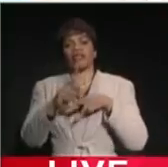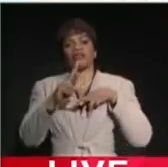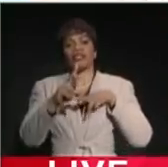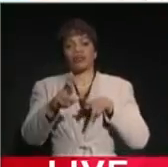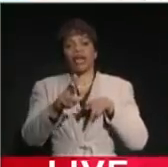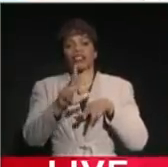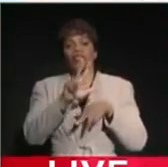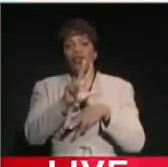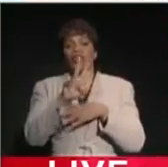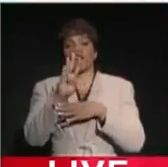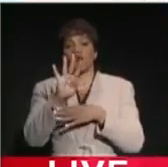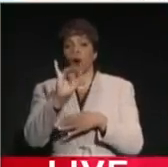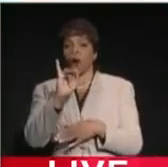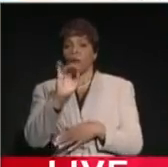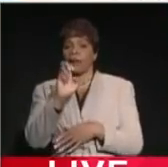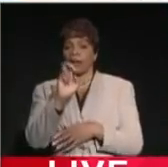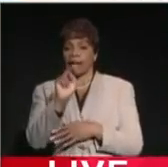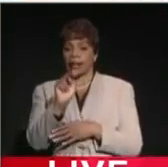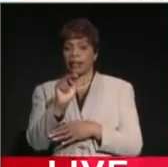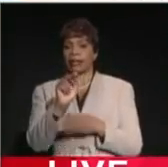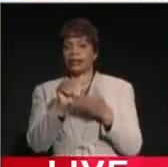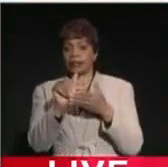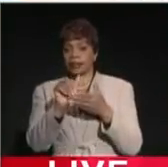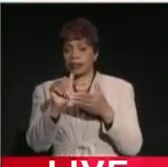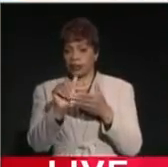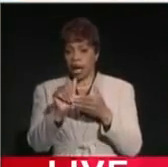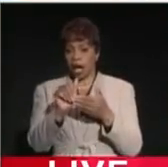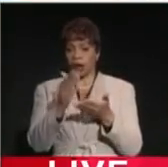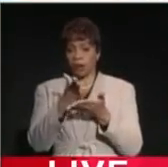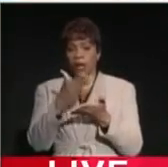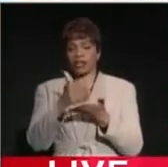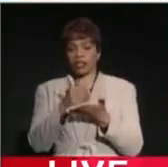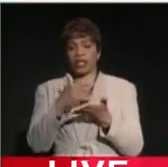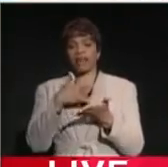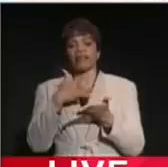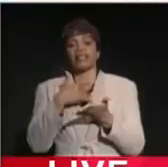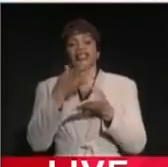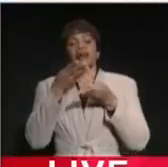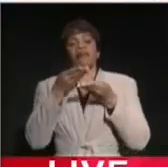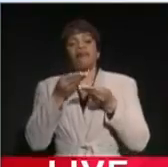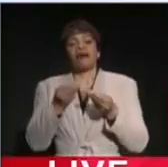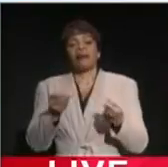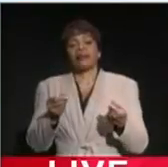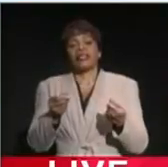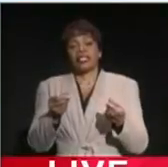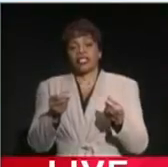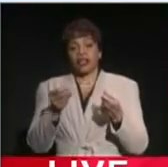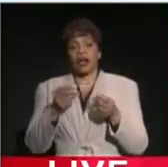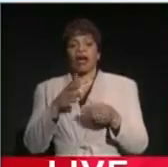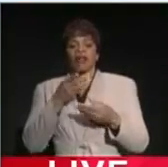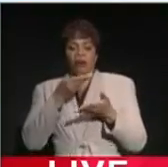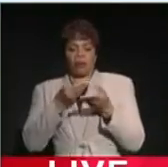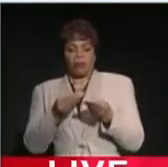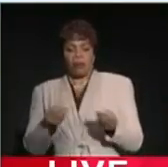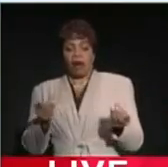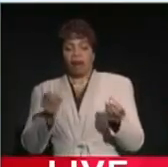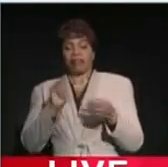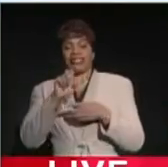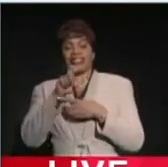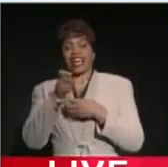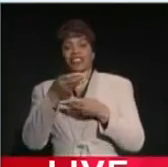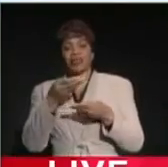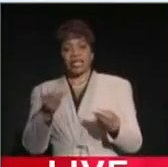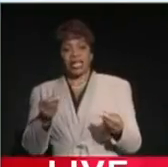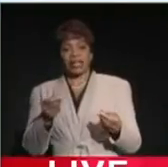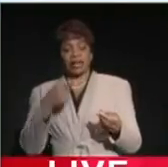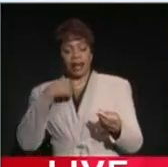$34 billion budget. I believe the people of New Jersey need property tax relief. It is the number one problem facing them today, and I